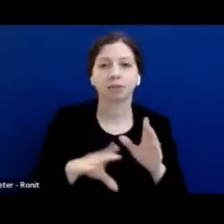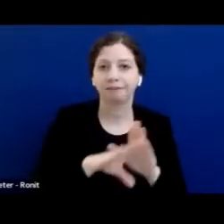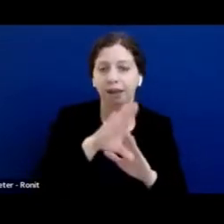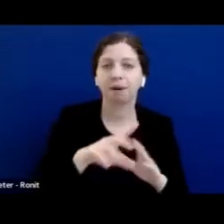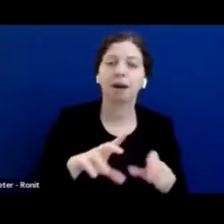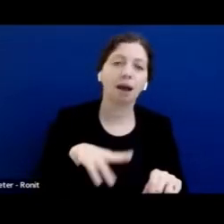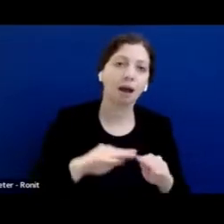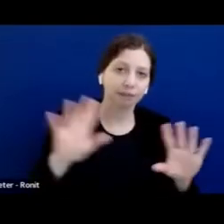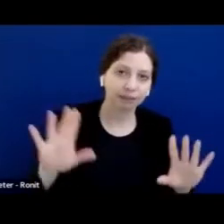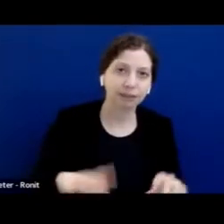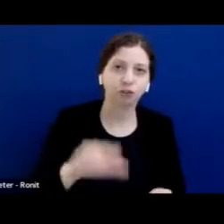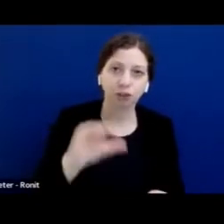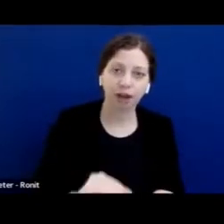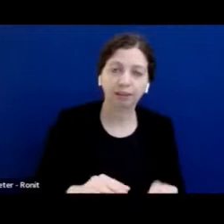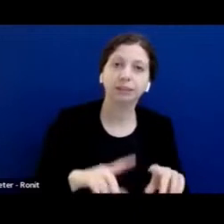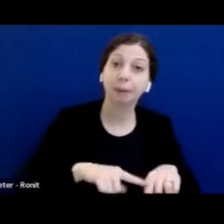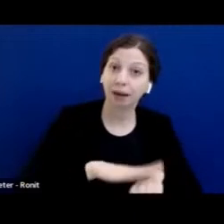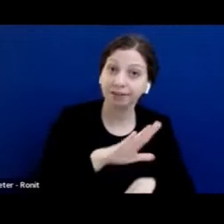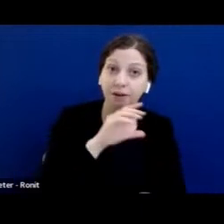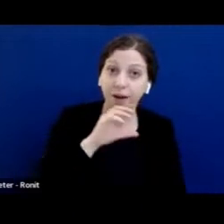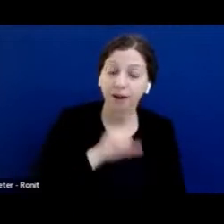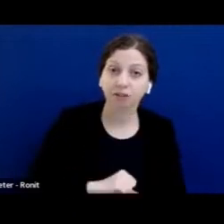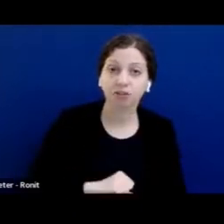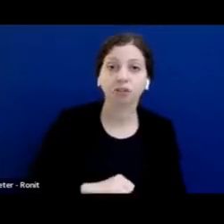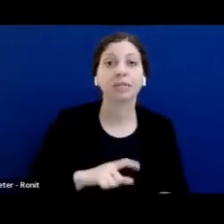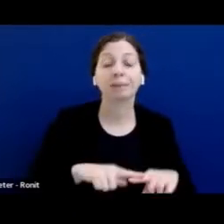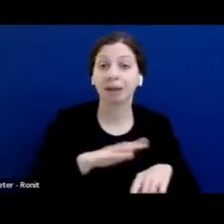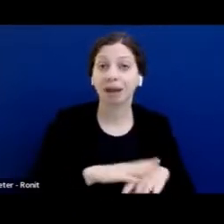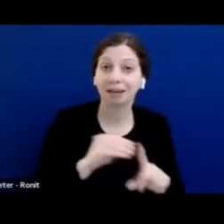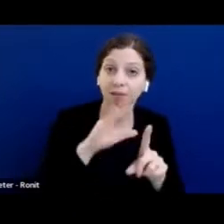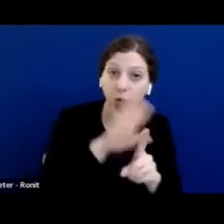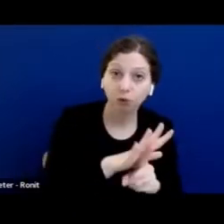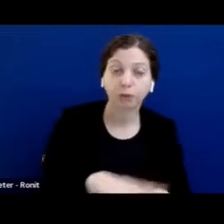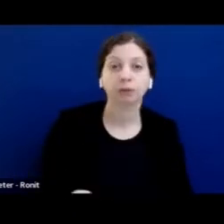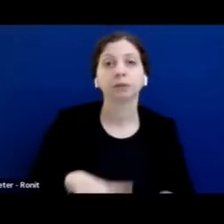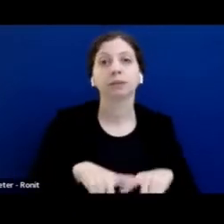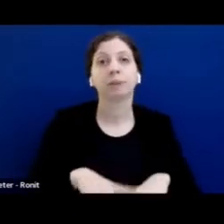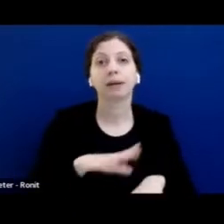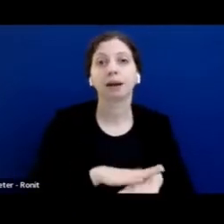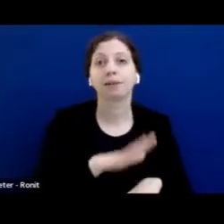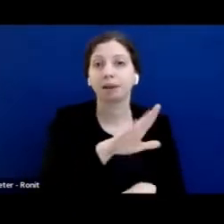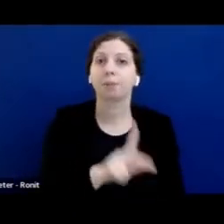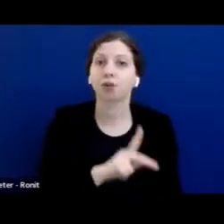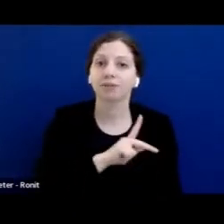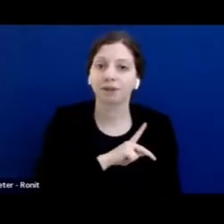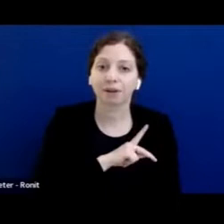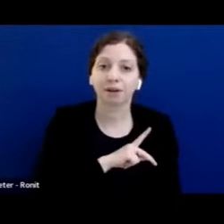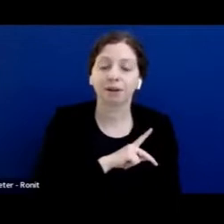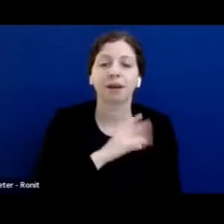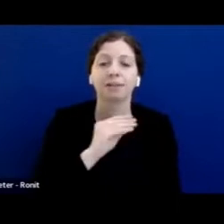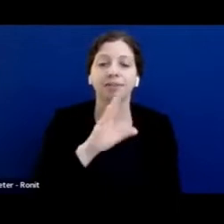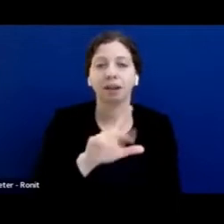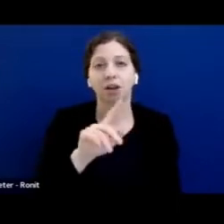child, depending on their age, depending on their exposure, depending on their personality and their